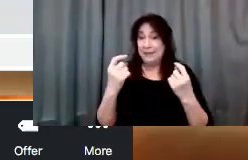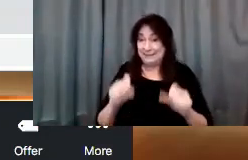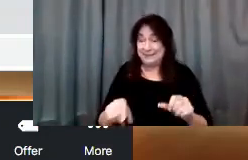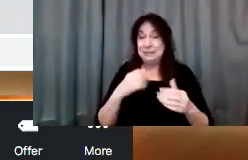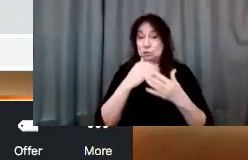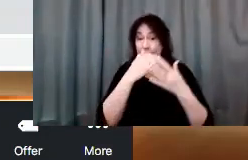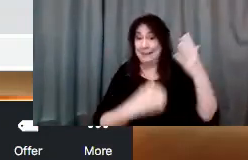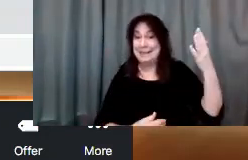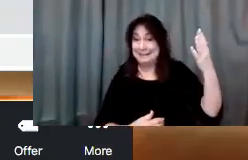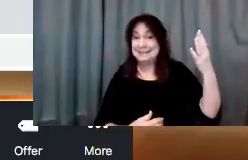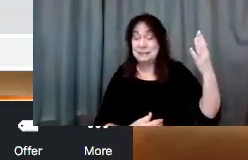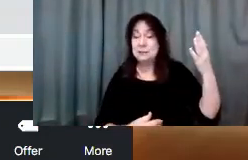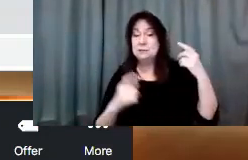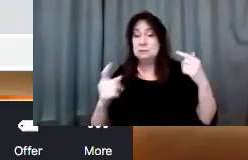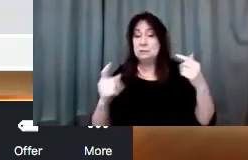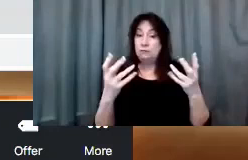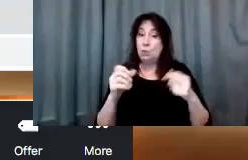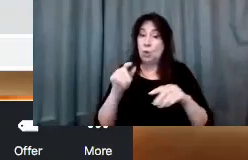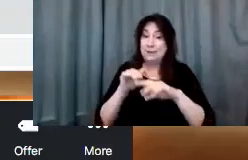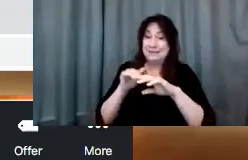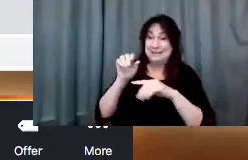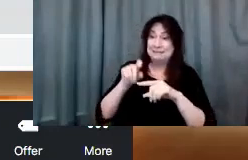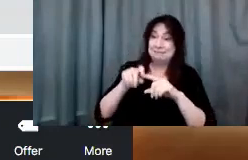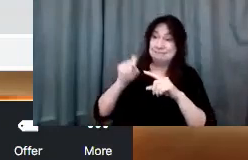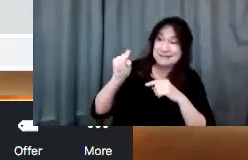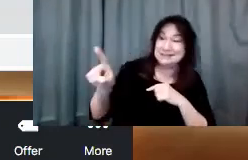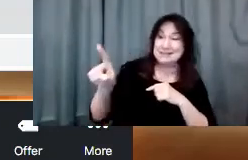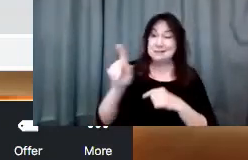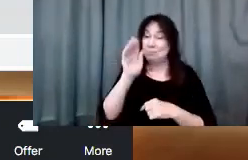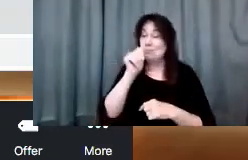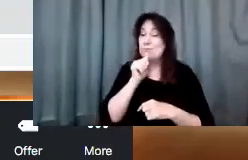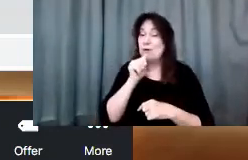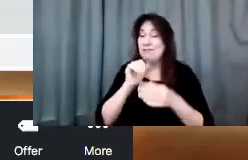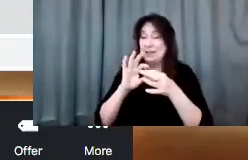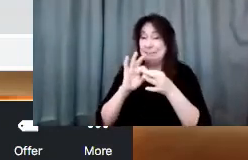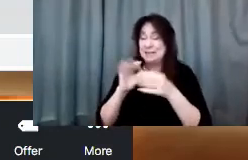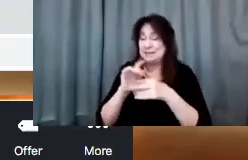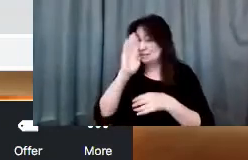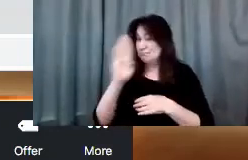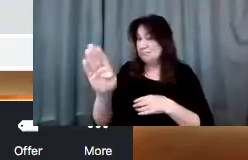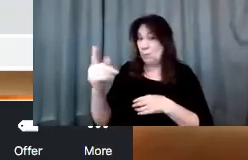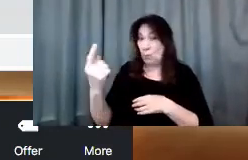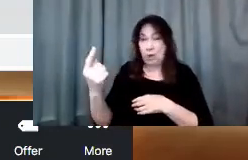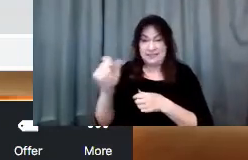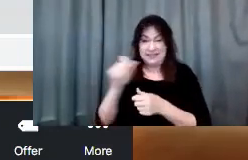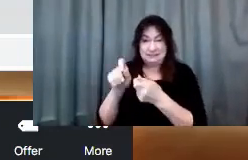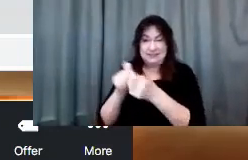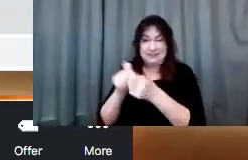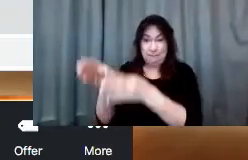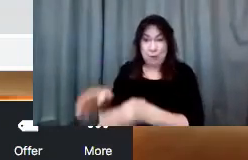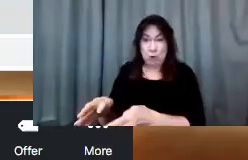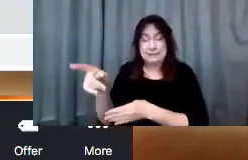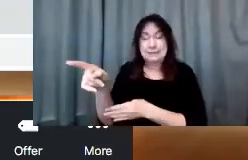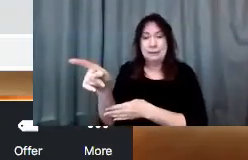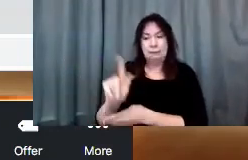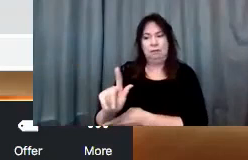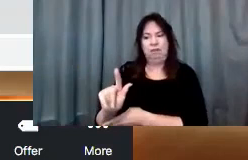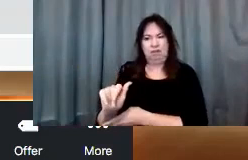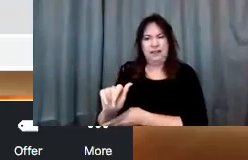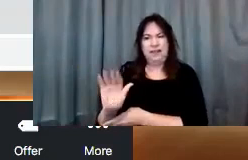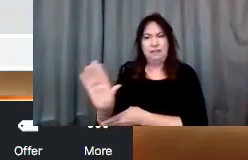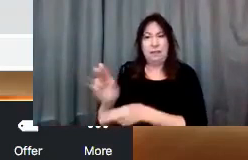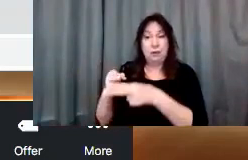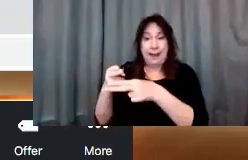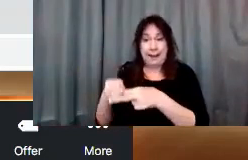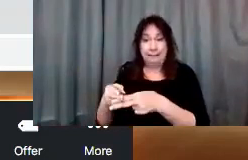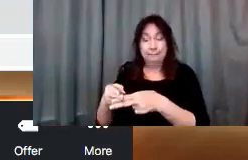listed here. And if you would like to send a private message to one particular person, you would just click on their name